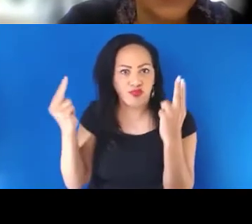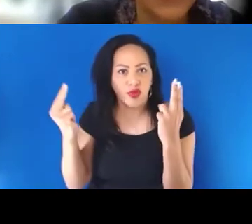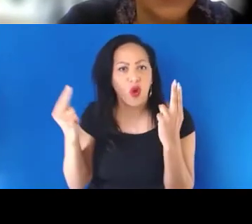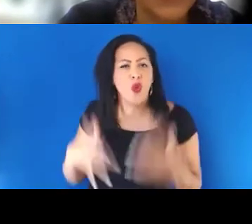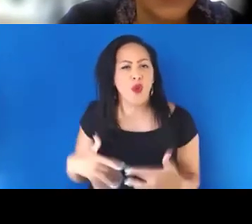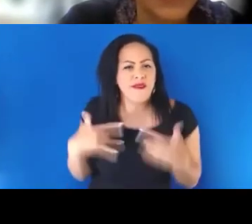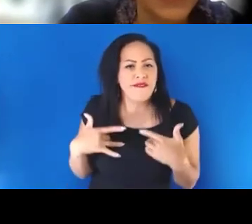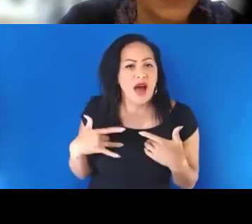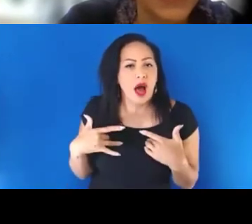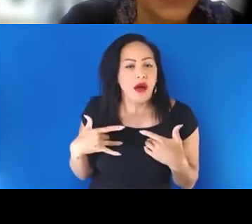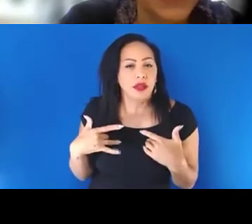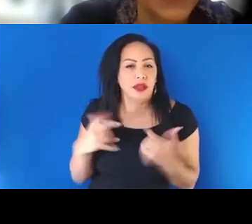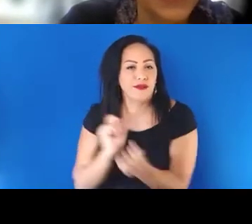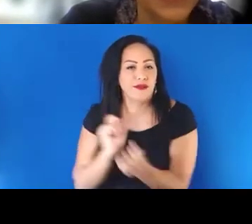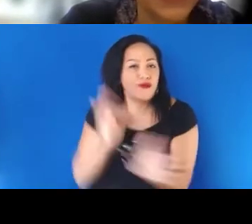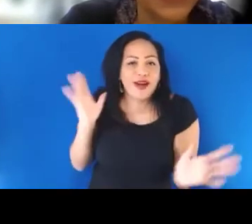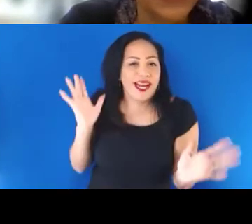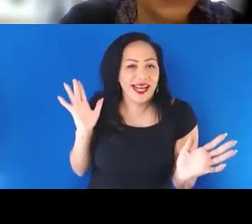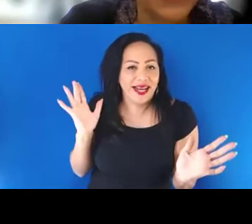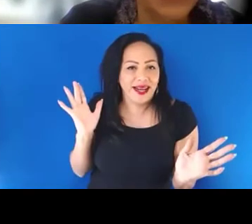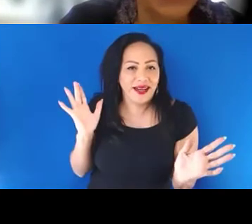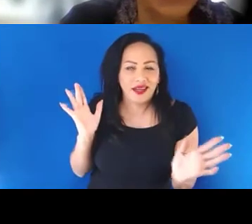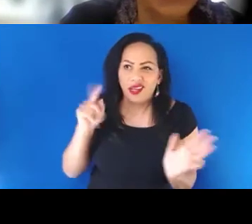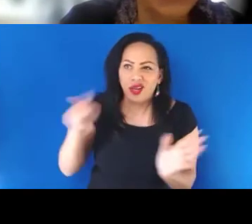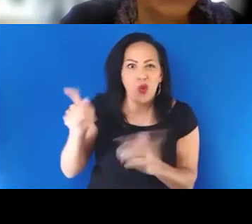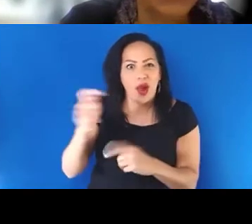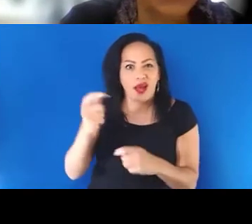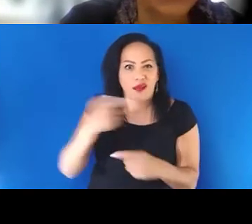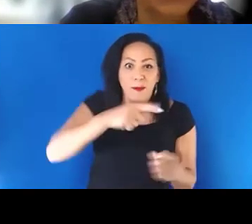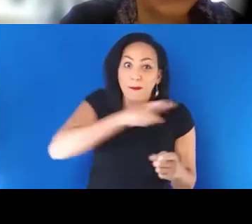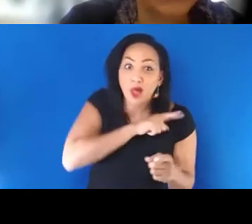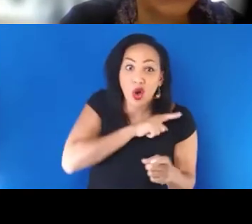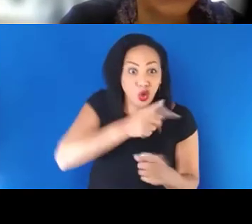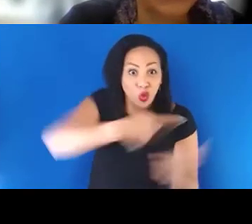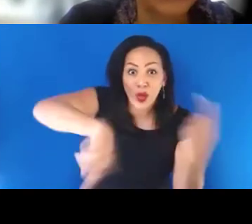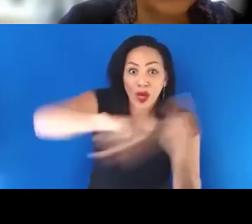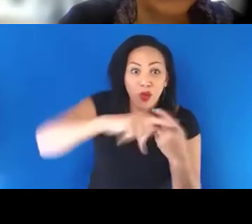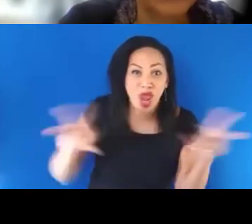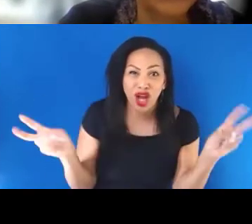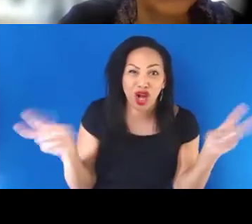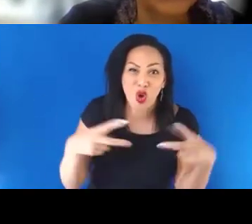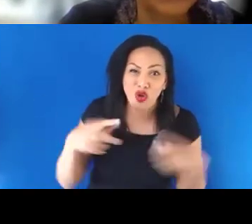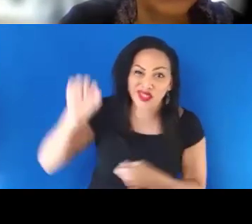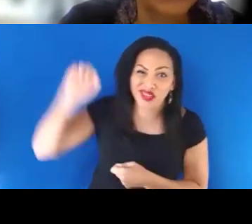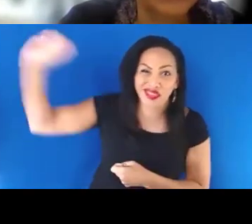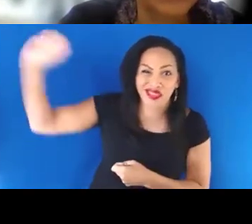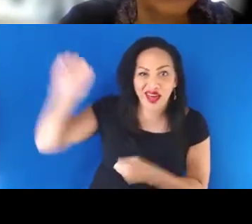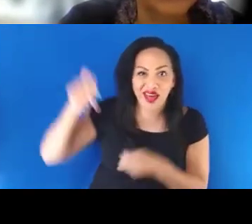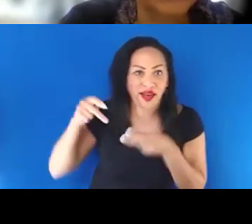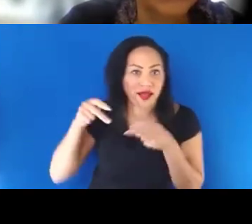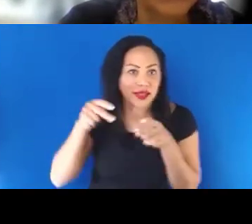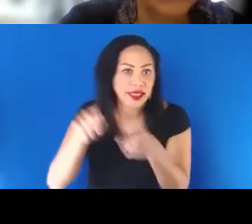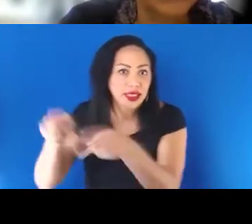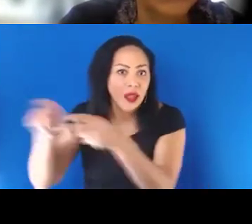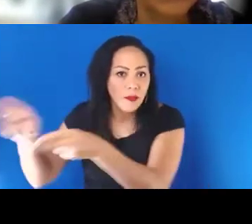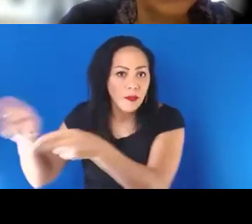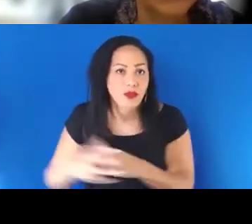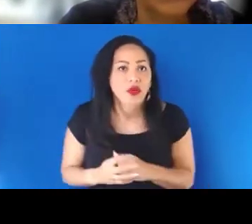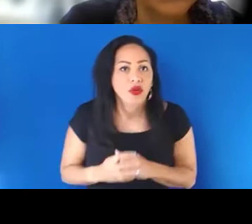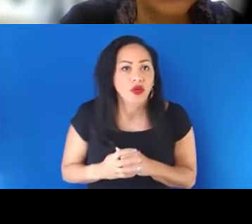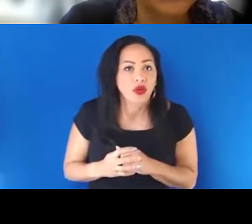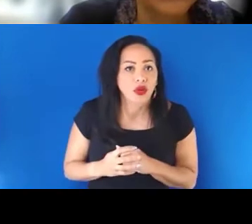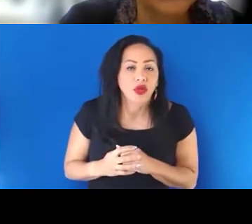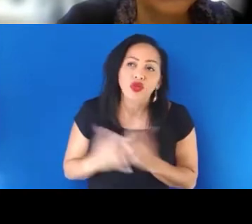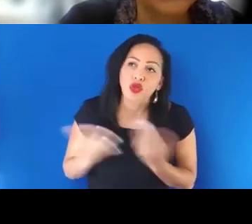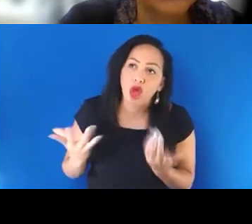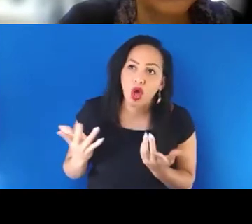in this system, you have to fight it, but you don't fight it by yes and no, you fight it in the gray space of saying, make a choice, you make a